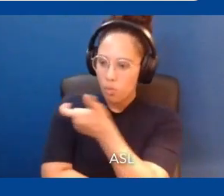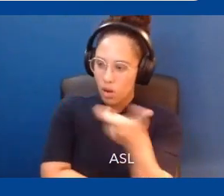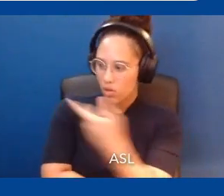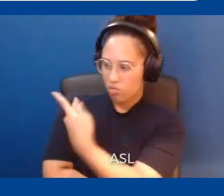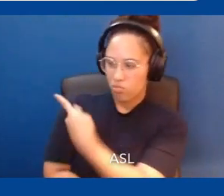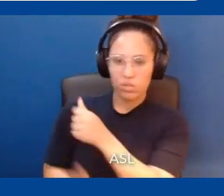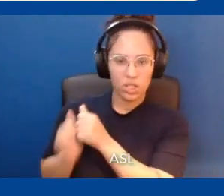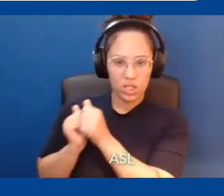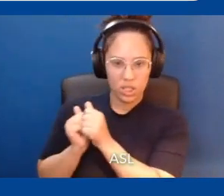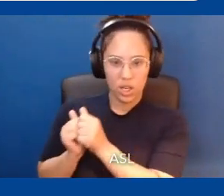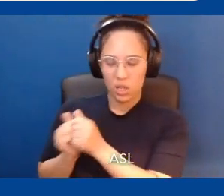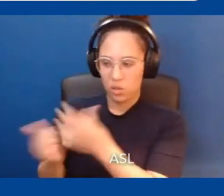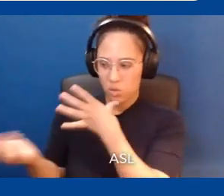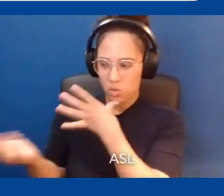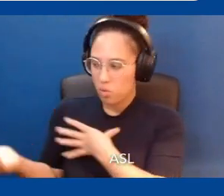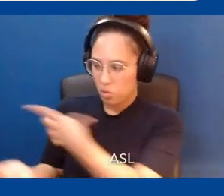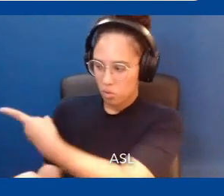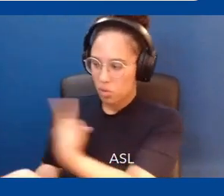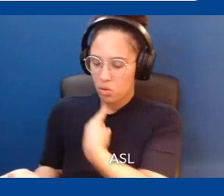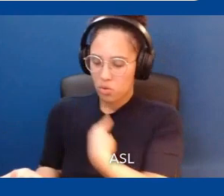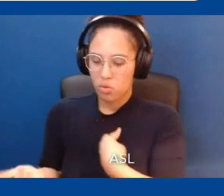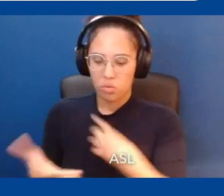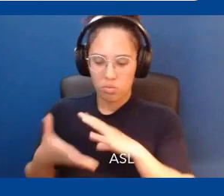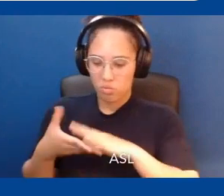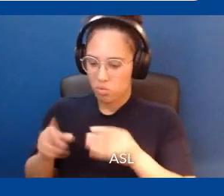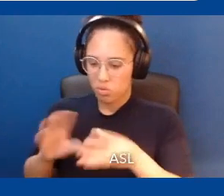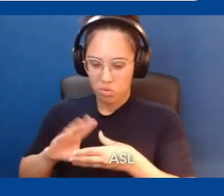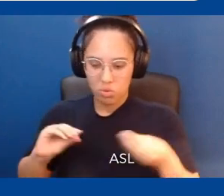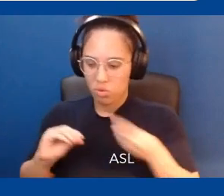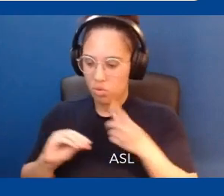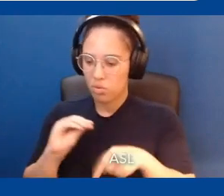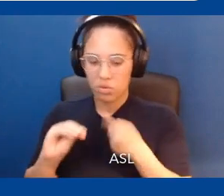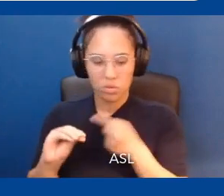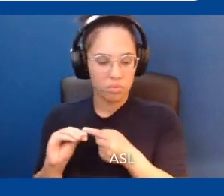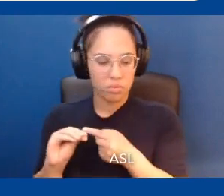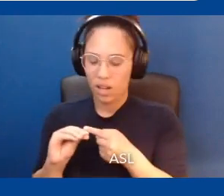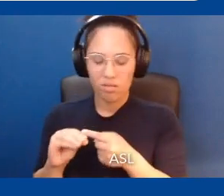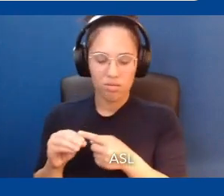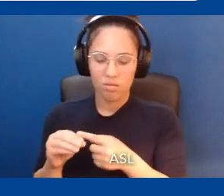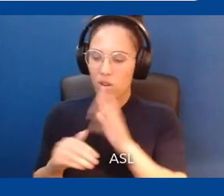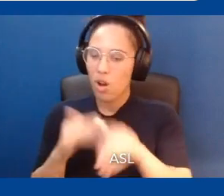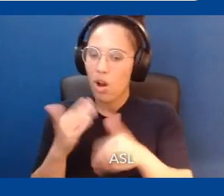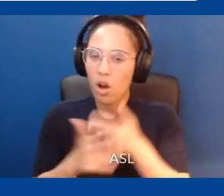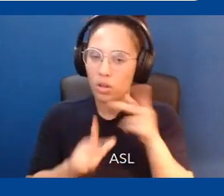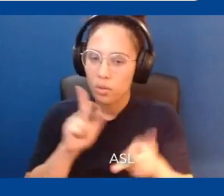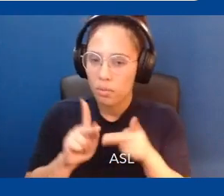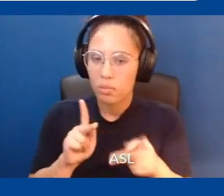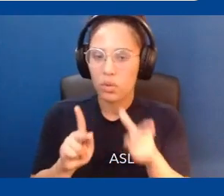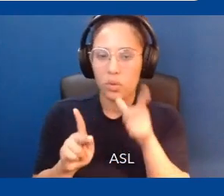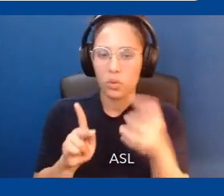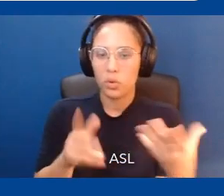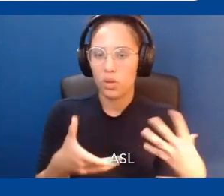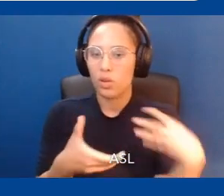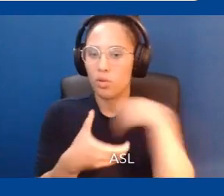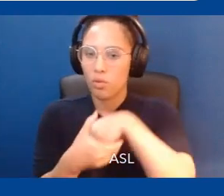of every people that participated on Calas performances.